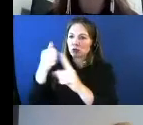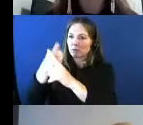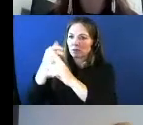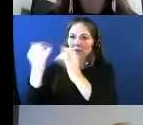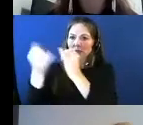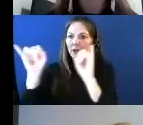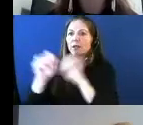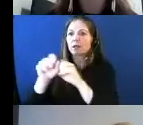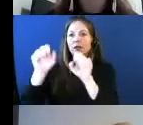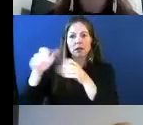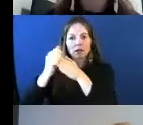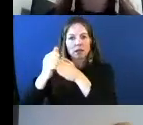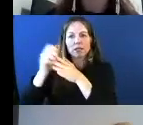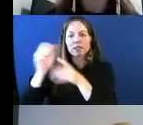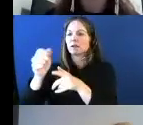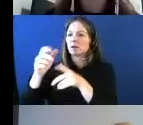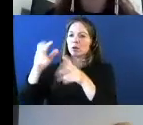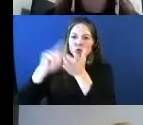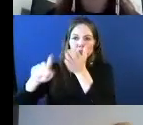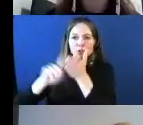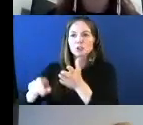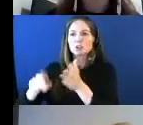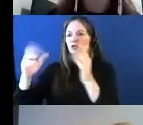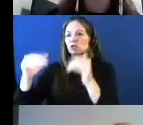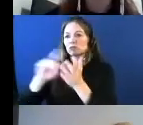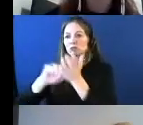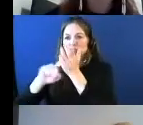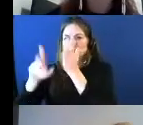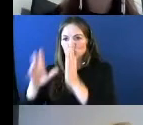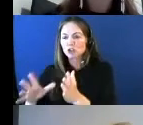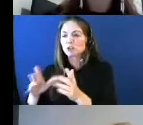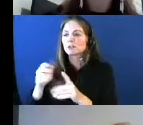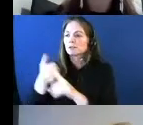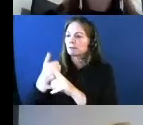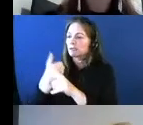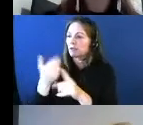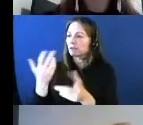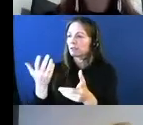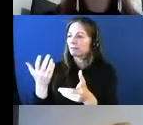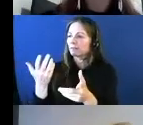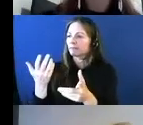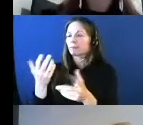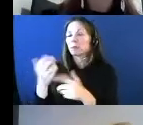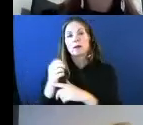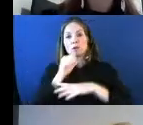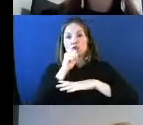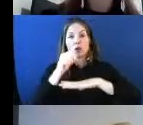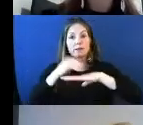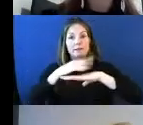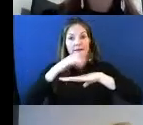over research projects, and researchers are really, non-Indigenous researchers are